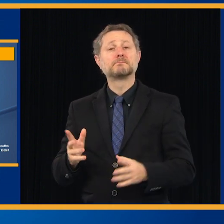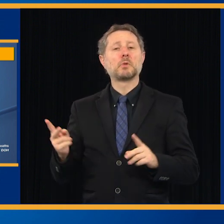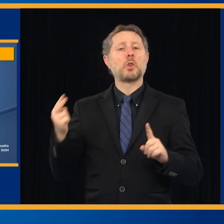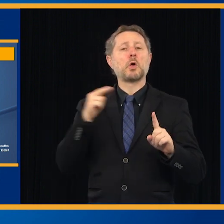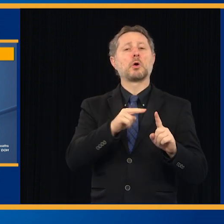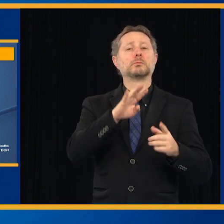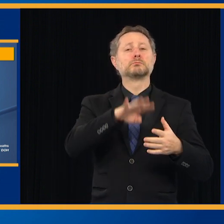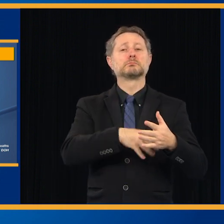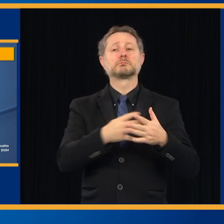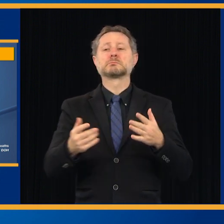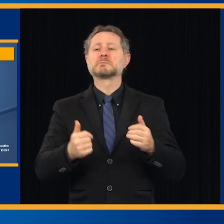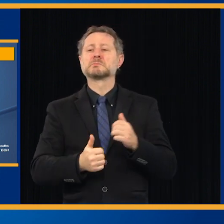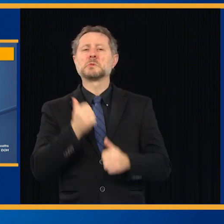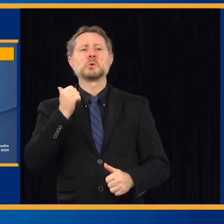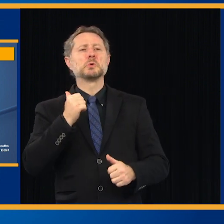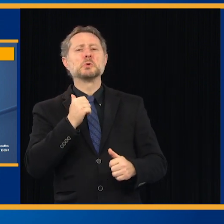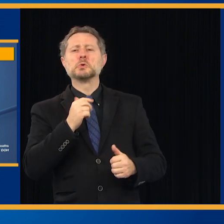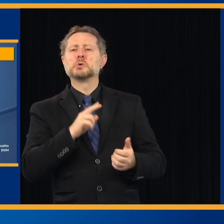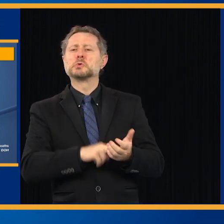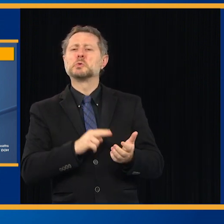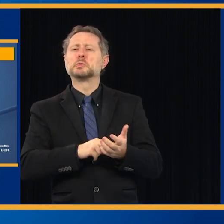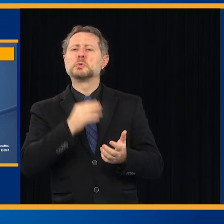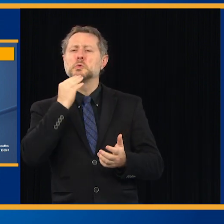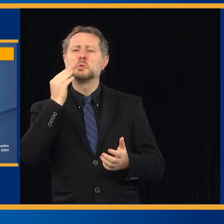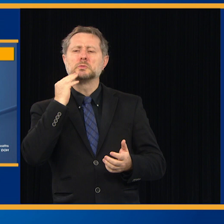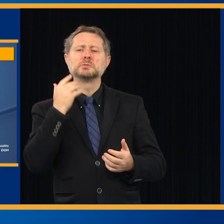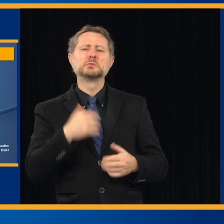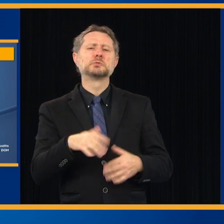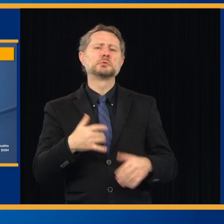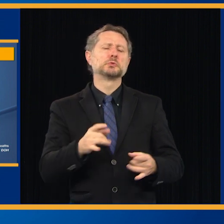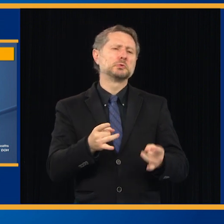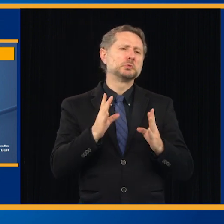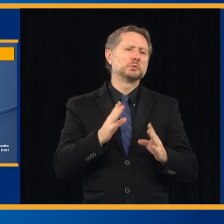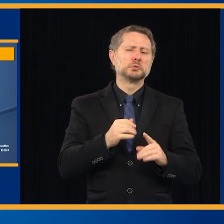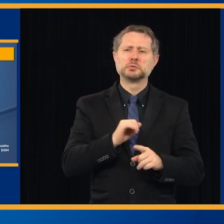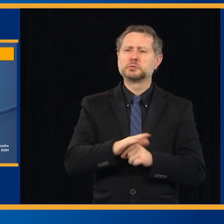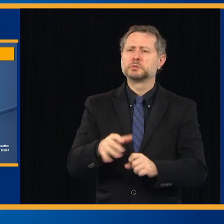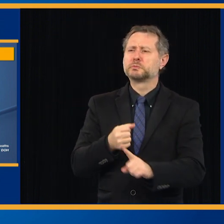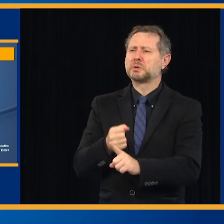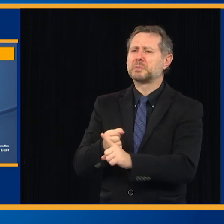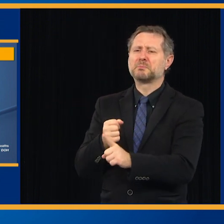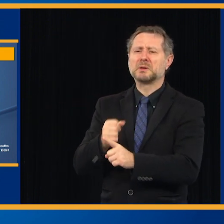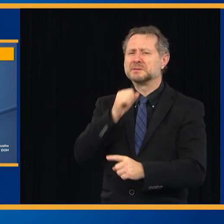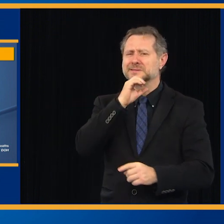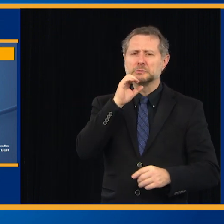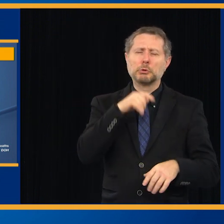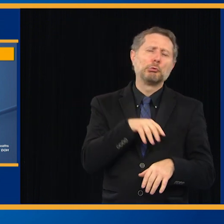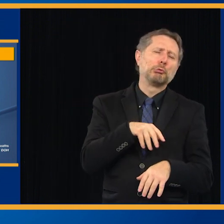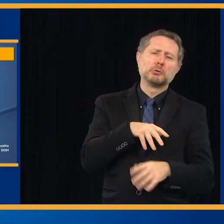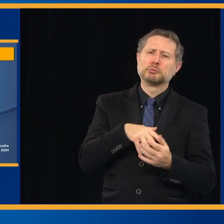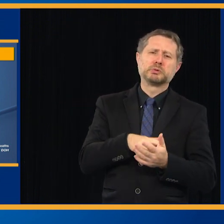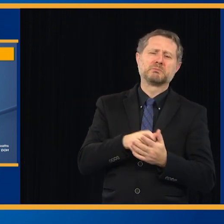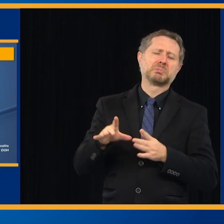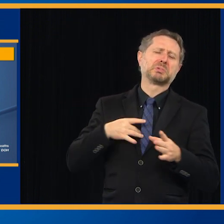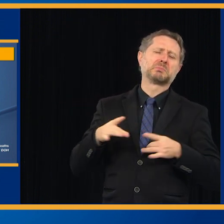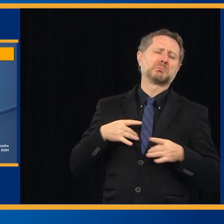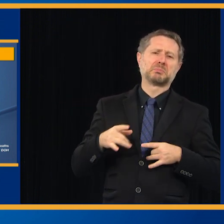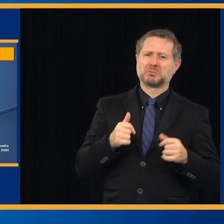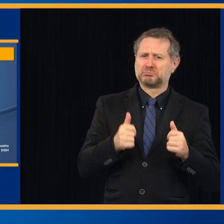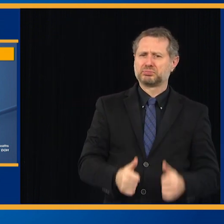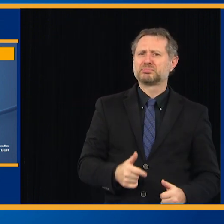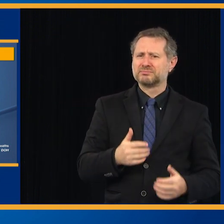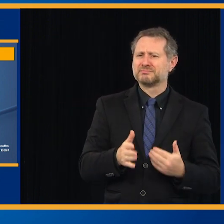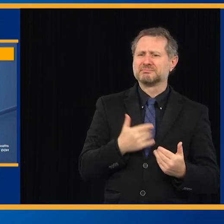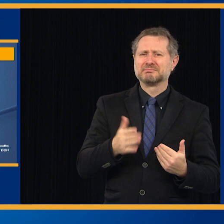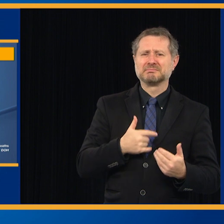uses nursing homes. They are ground zero. They're the vulnerable population in the vulnerable location, right?